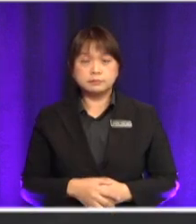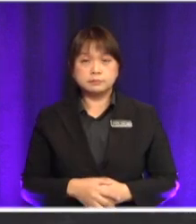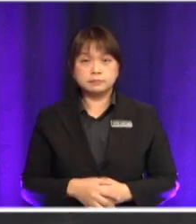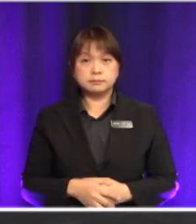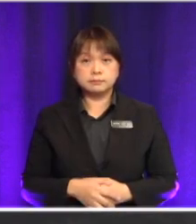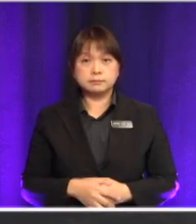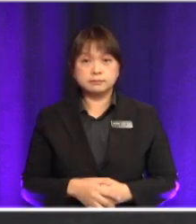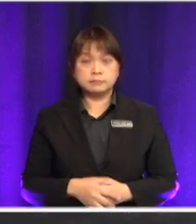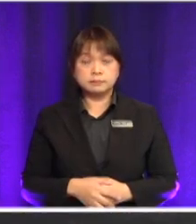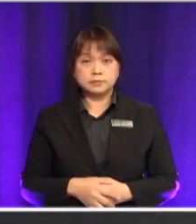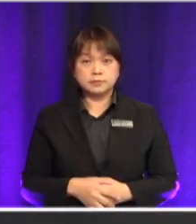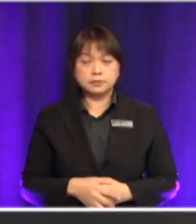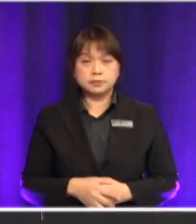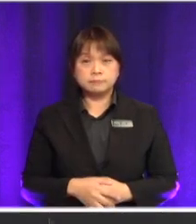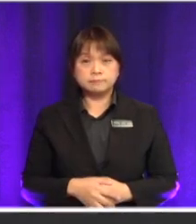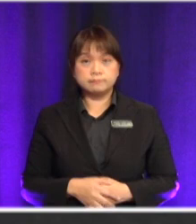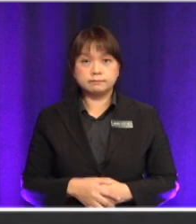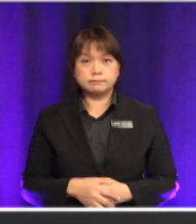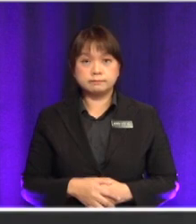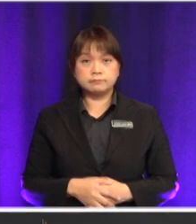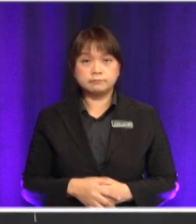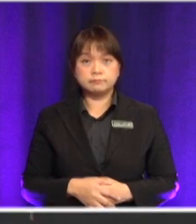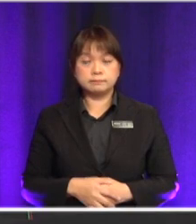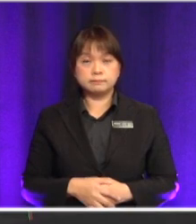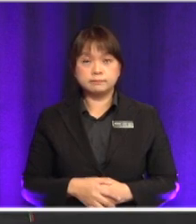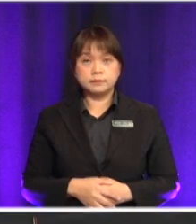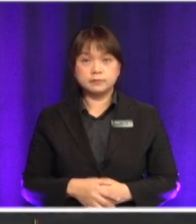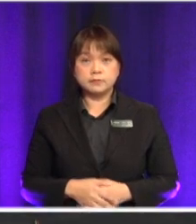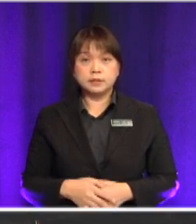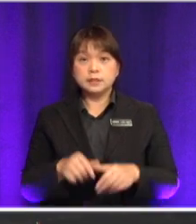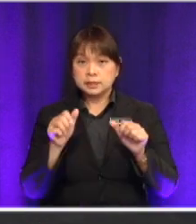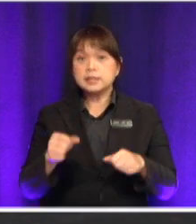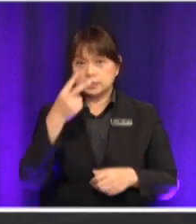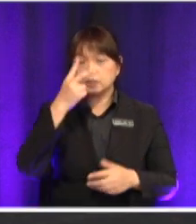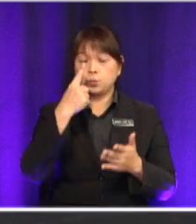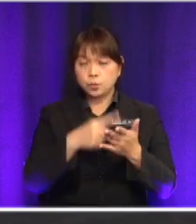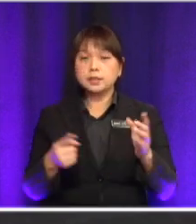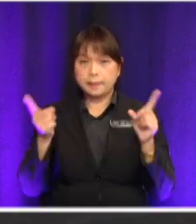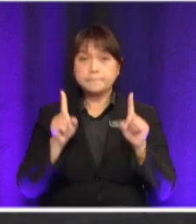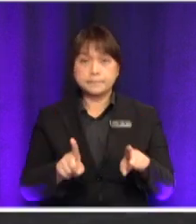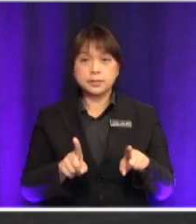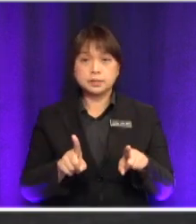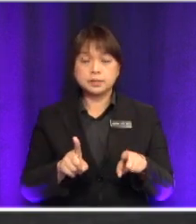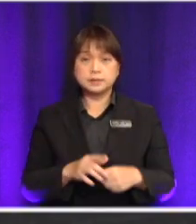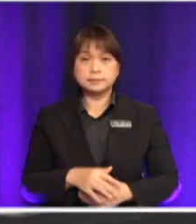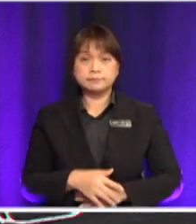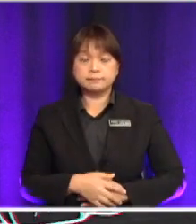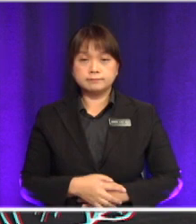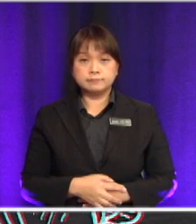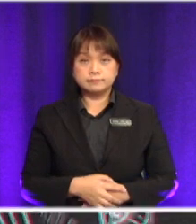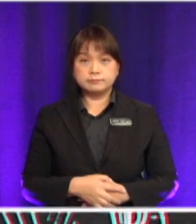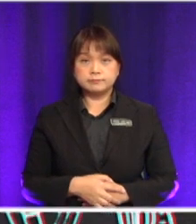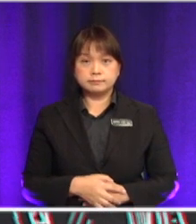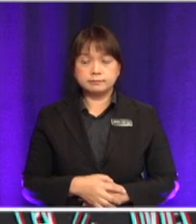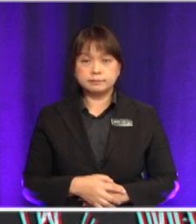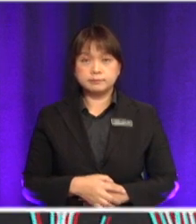the lifeguard, it saved Leroy's life. Yes. Within how many seconds? Can you give me that detail? It's